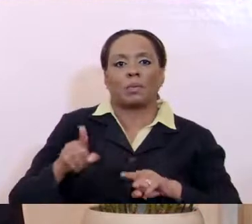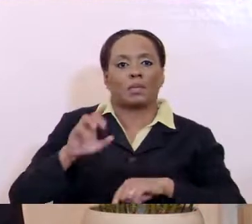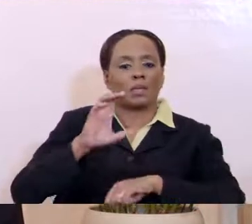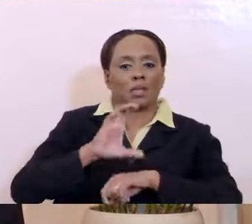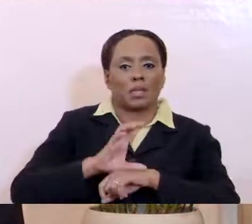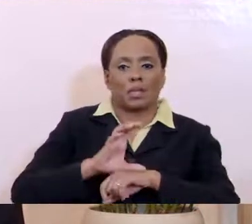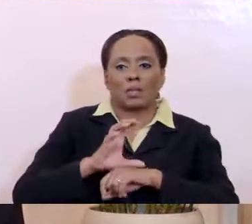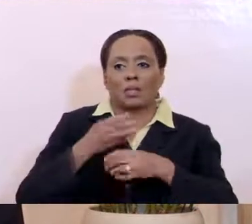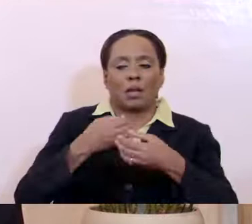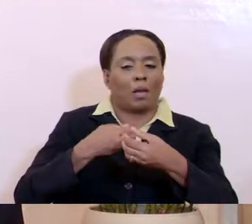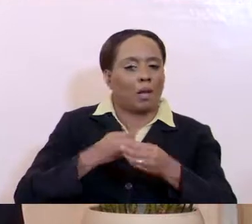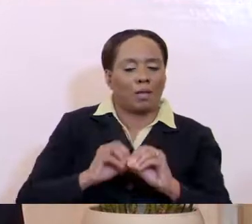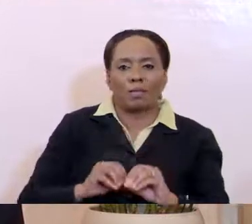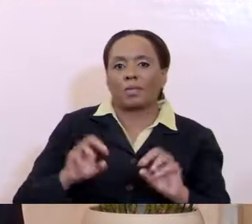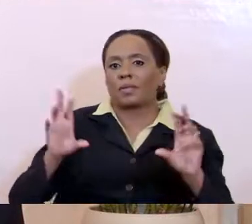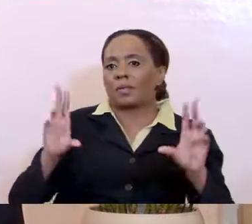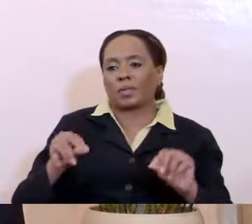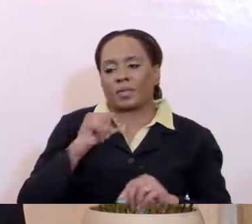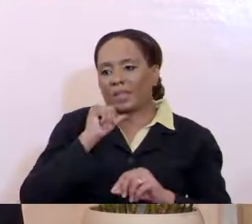not going to be permitted.